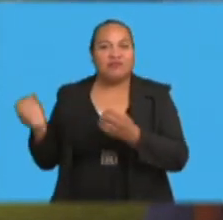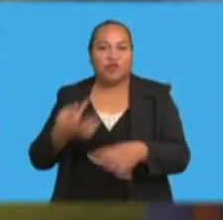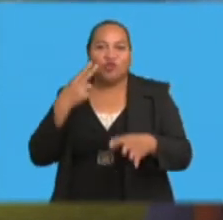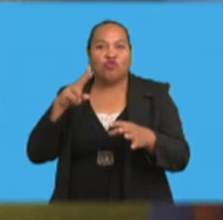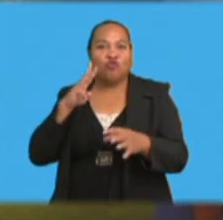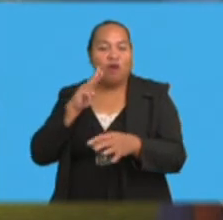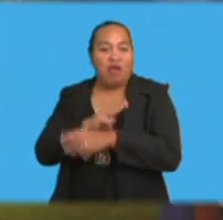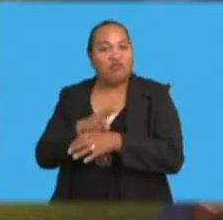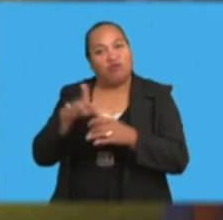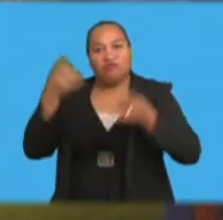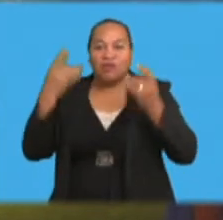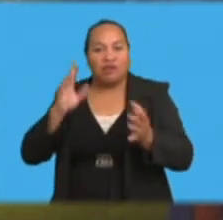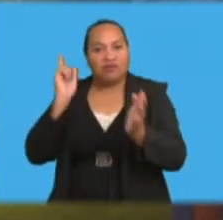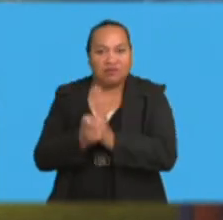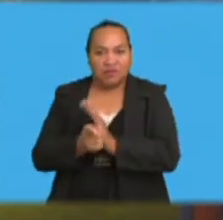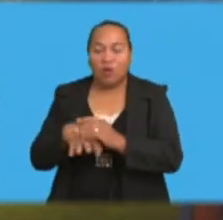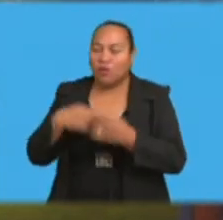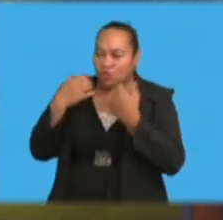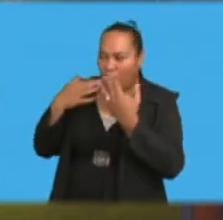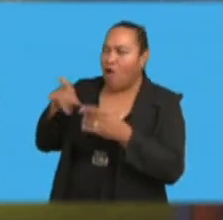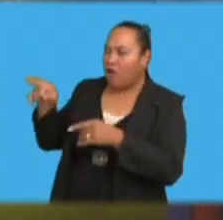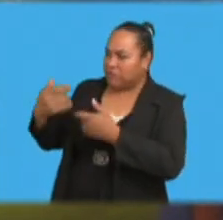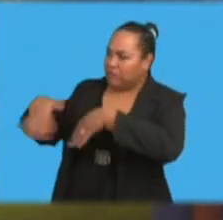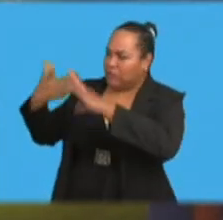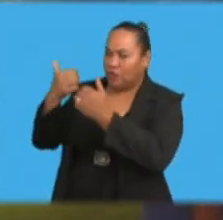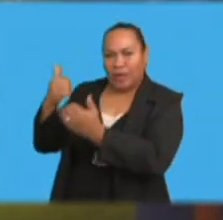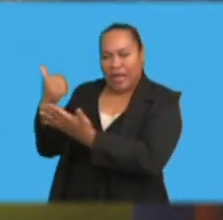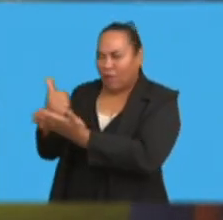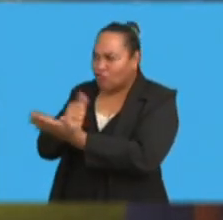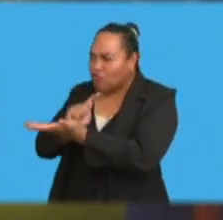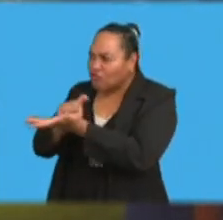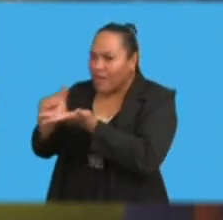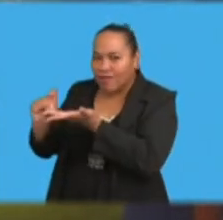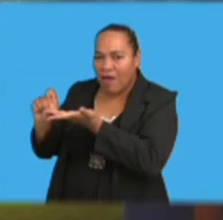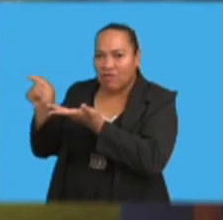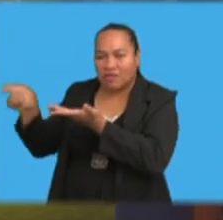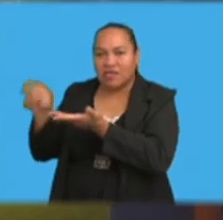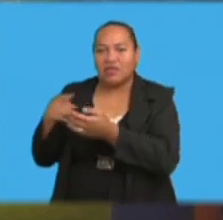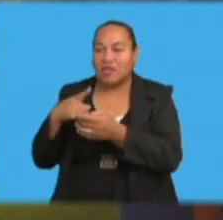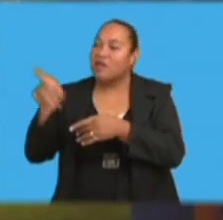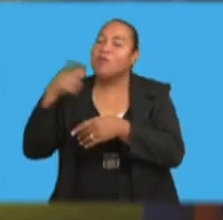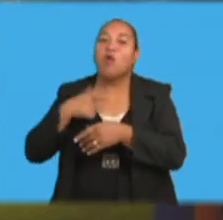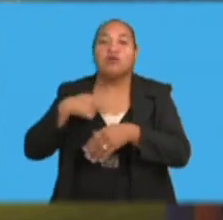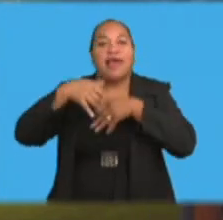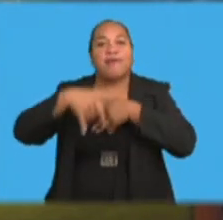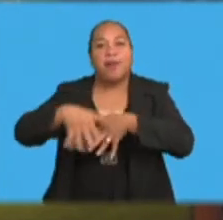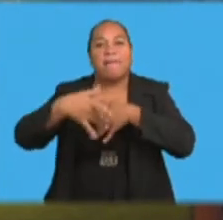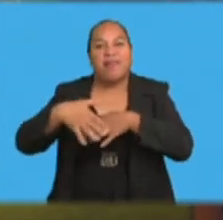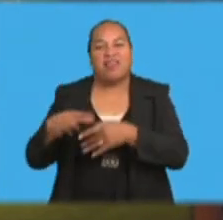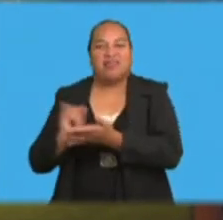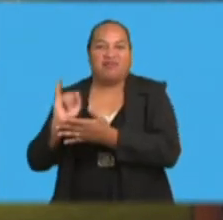the end of its financial year. This reflects the commitment to accountability and transparency as a public institution. Madam Speaker,